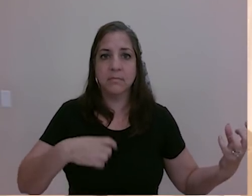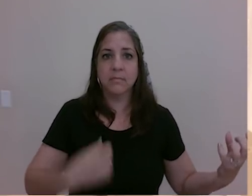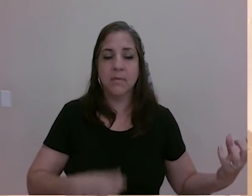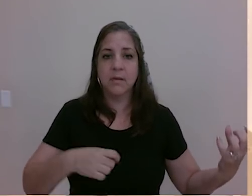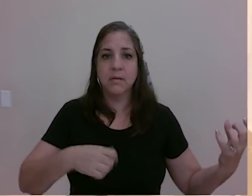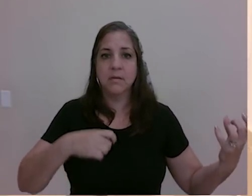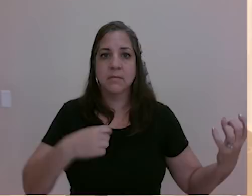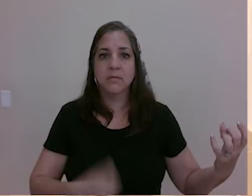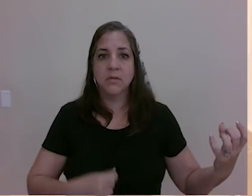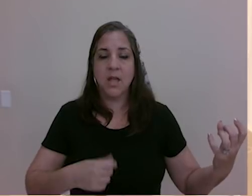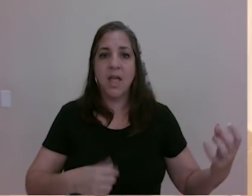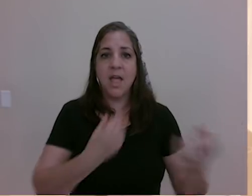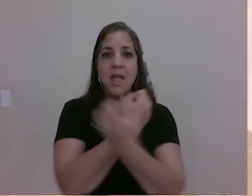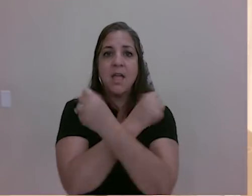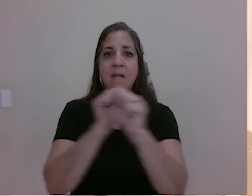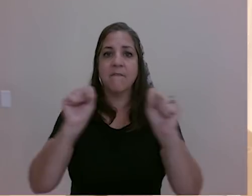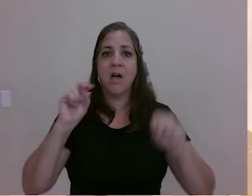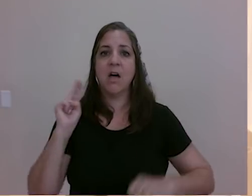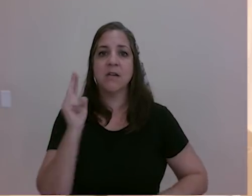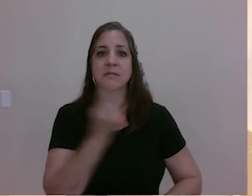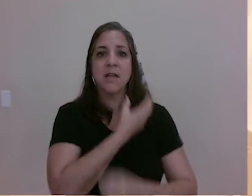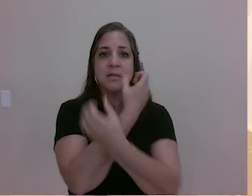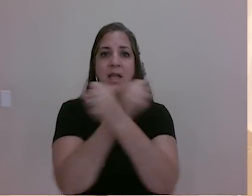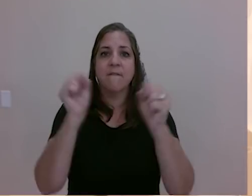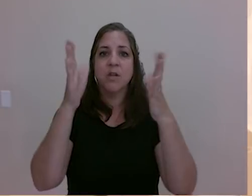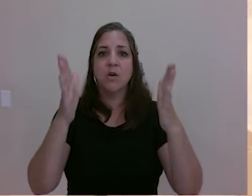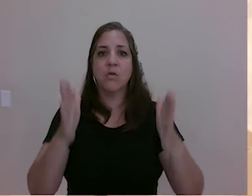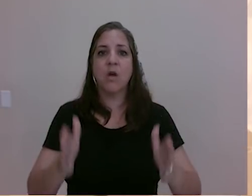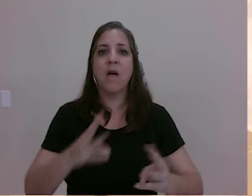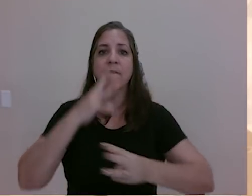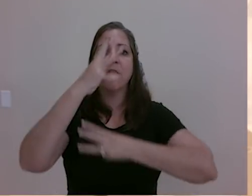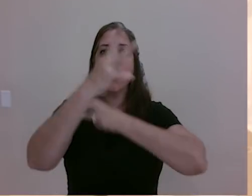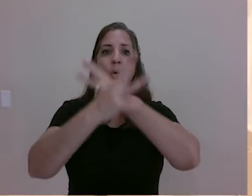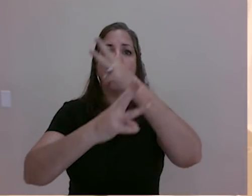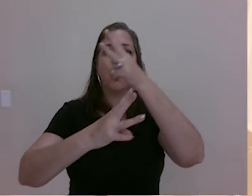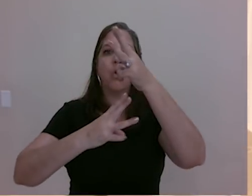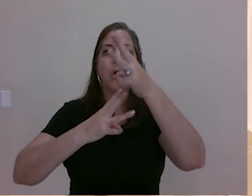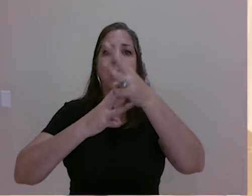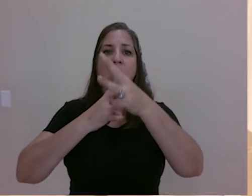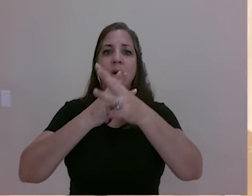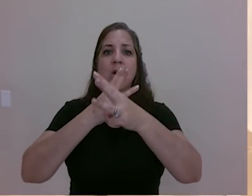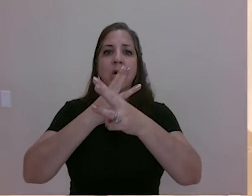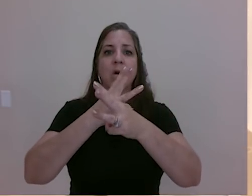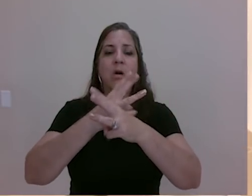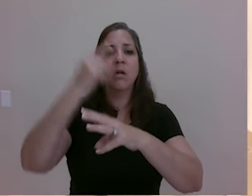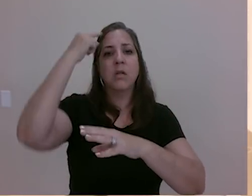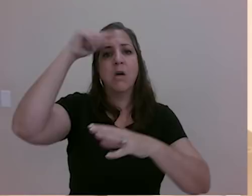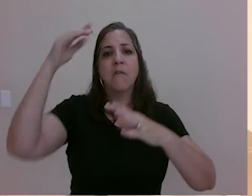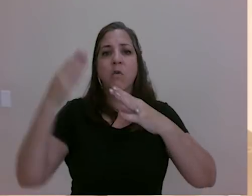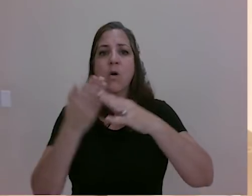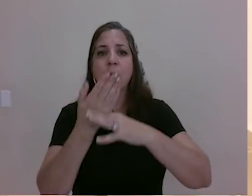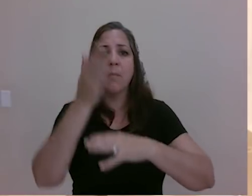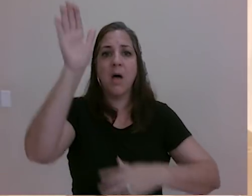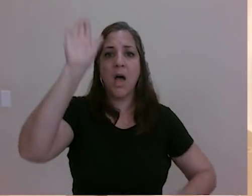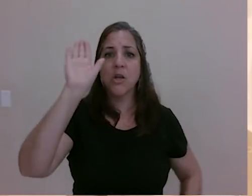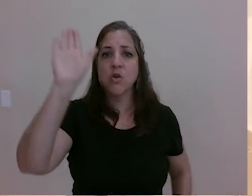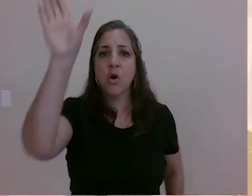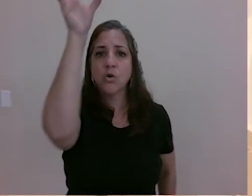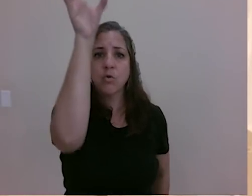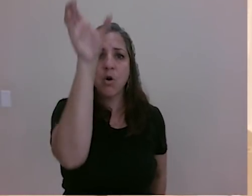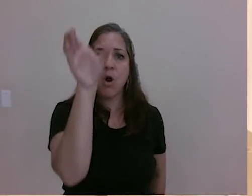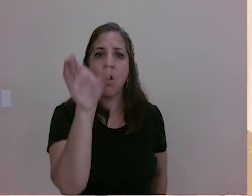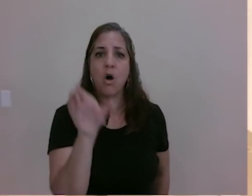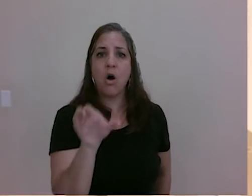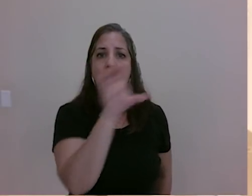faith. Save us, Savior of the world, for by your